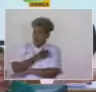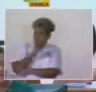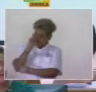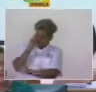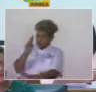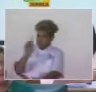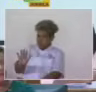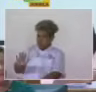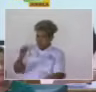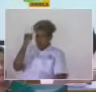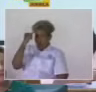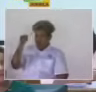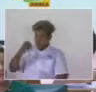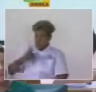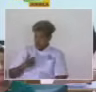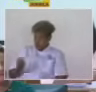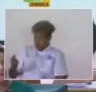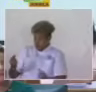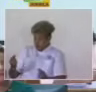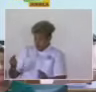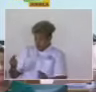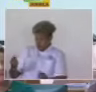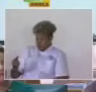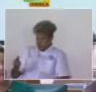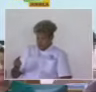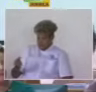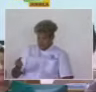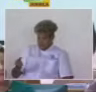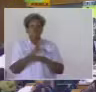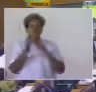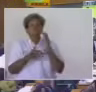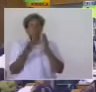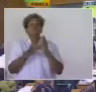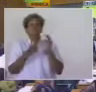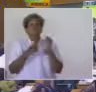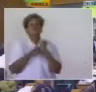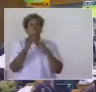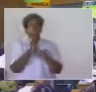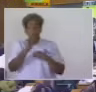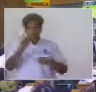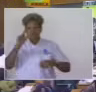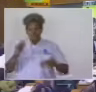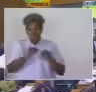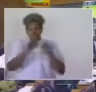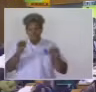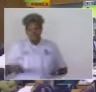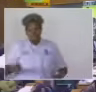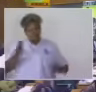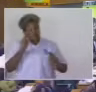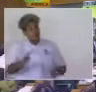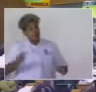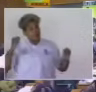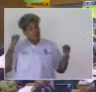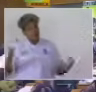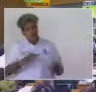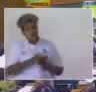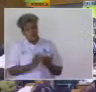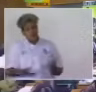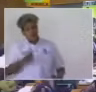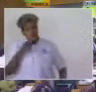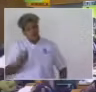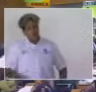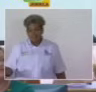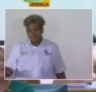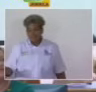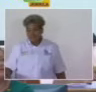This was Prime Minister Andrew Holness during the recent budget debate, indicating that his administration has been able to do a